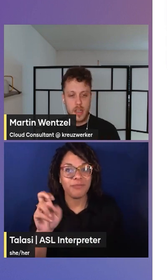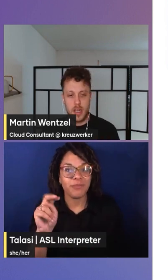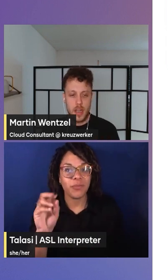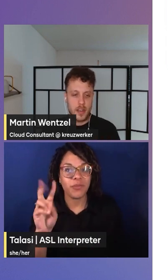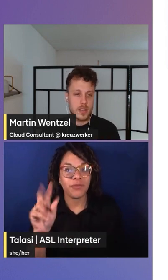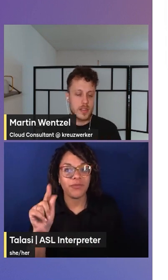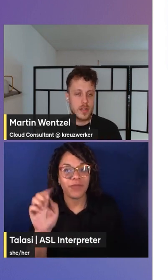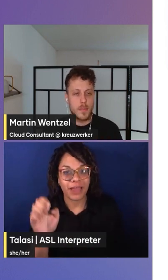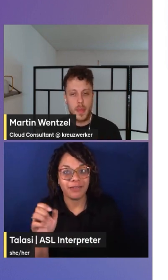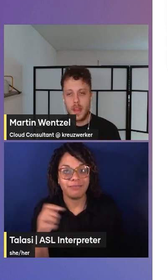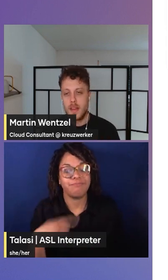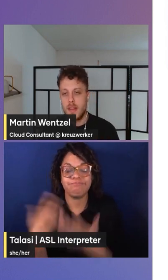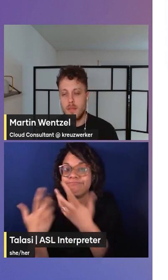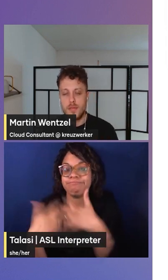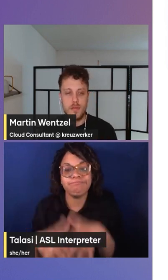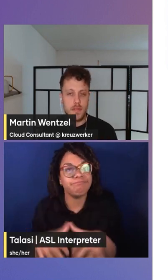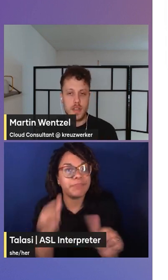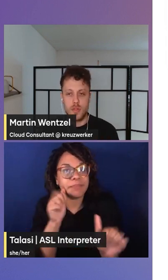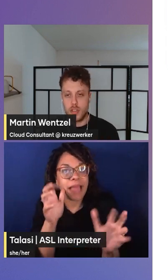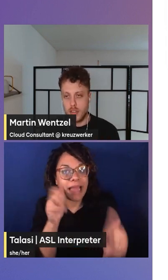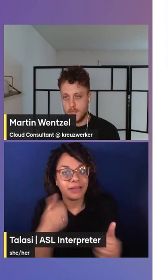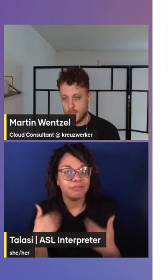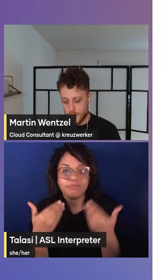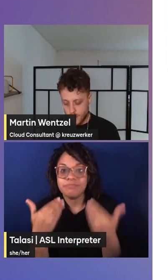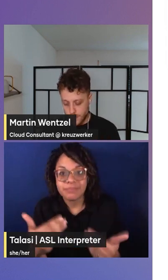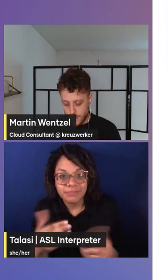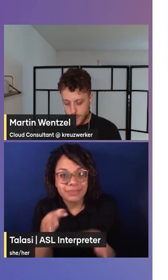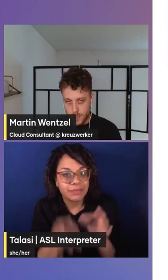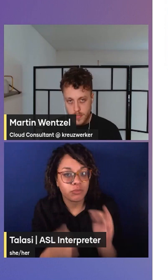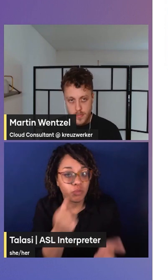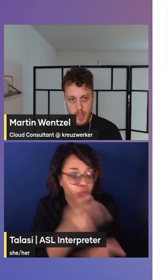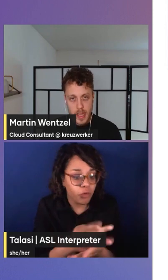amazing. I can just approve and merge.